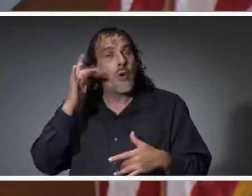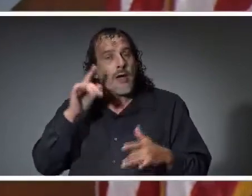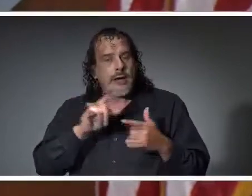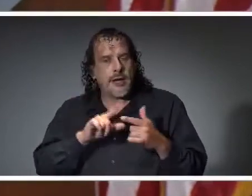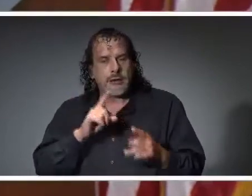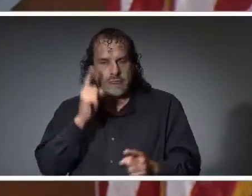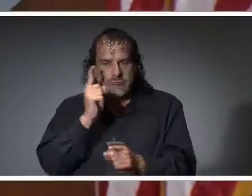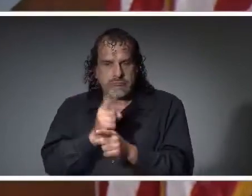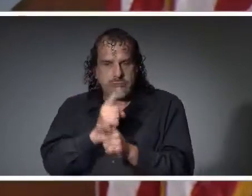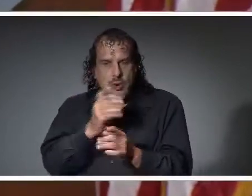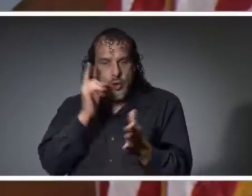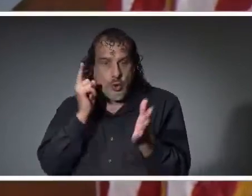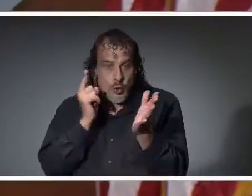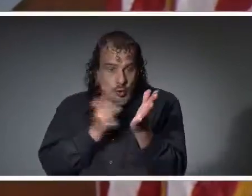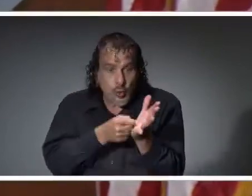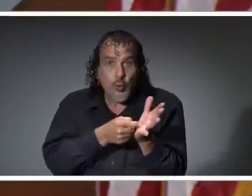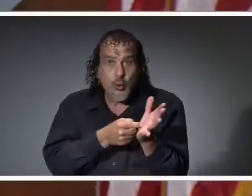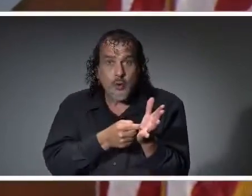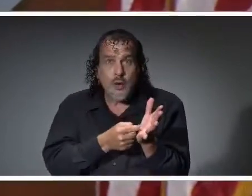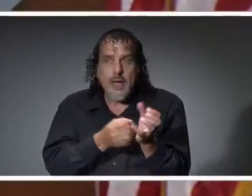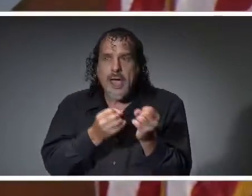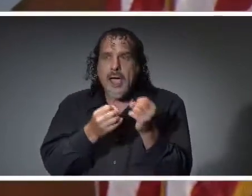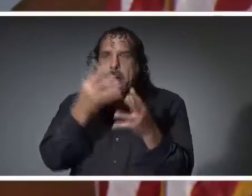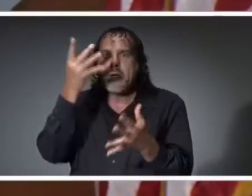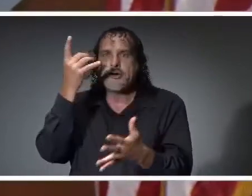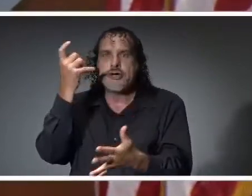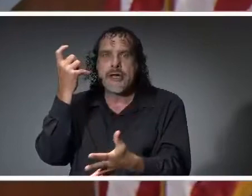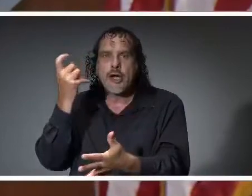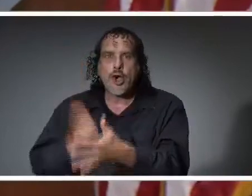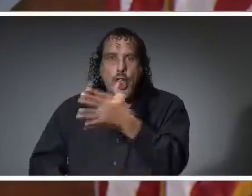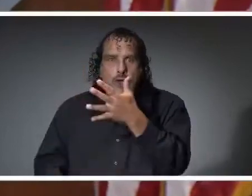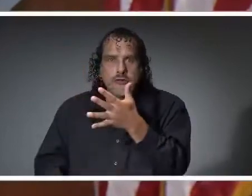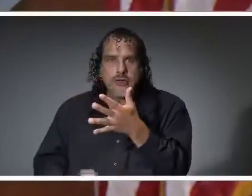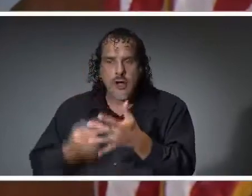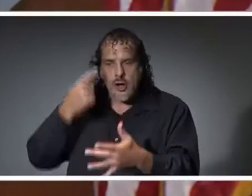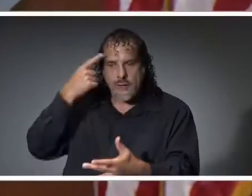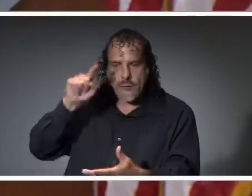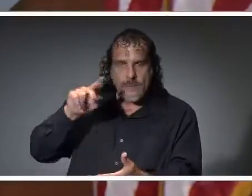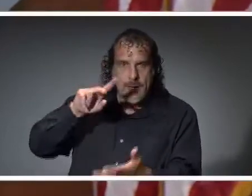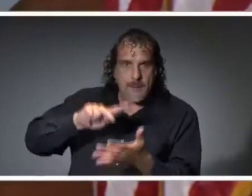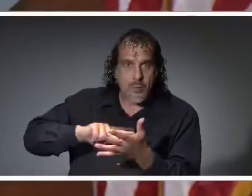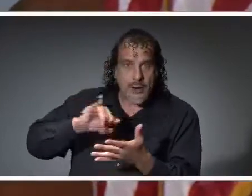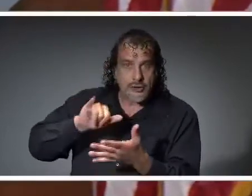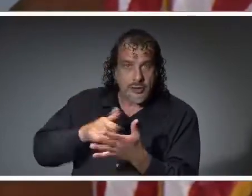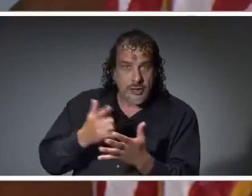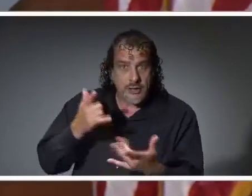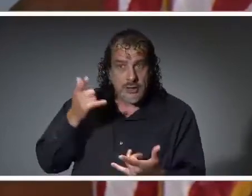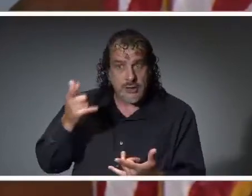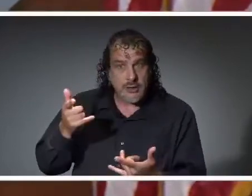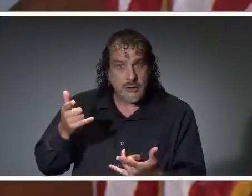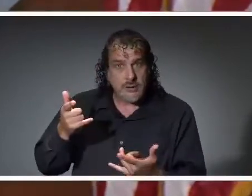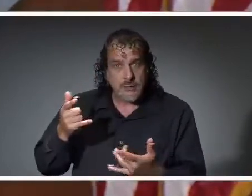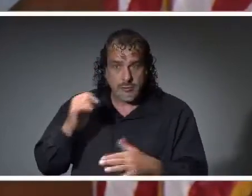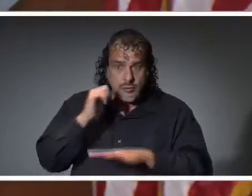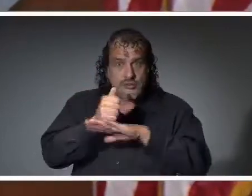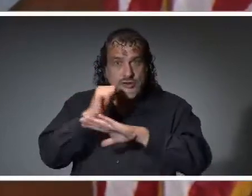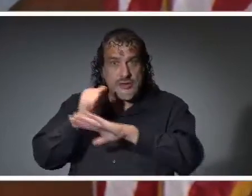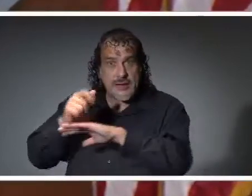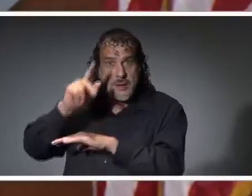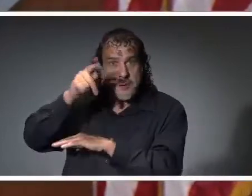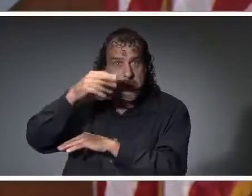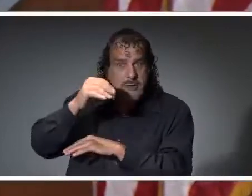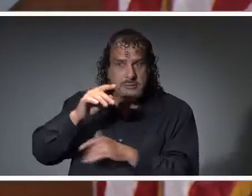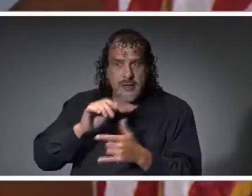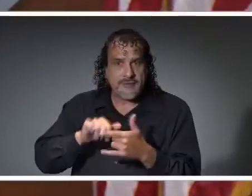shows that the cost-benefit analysis to this project is such that that it makes sense